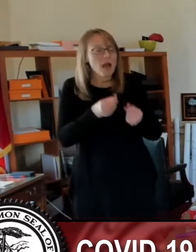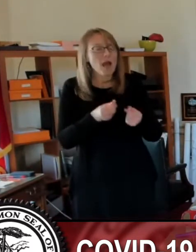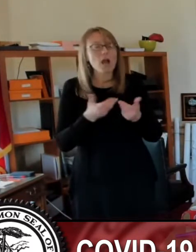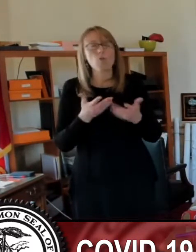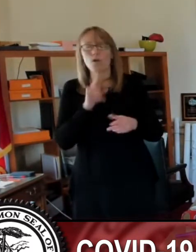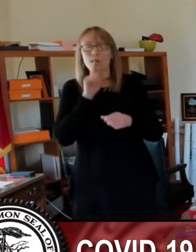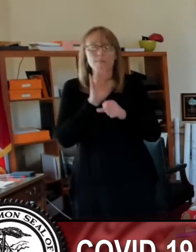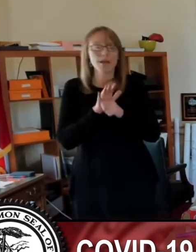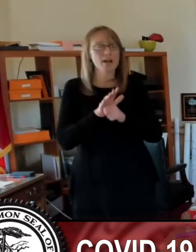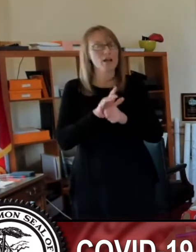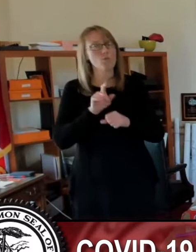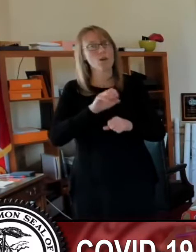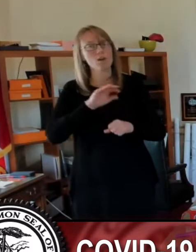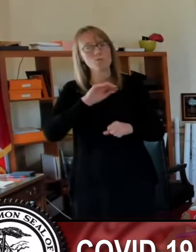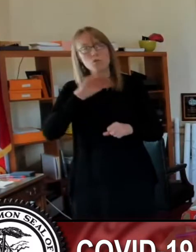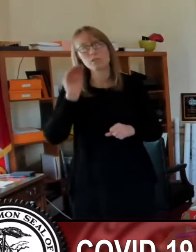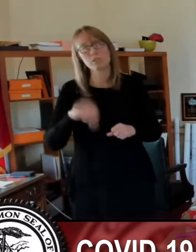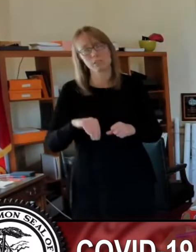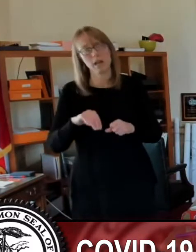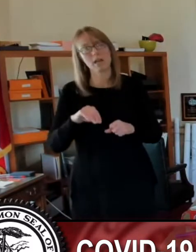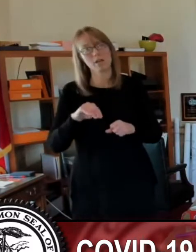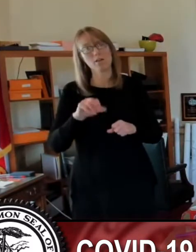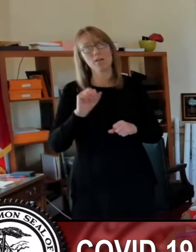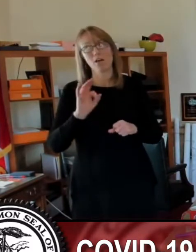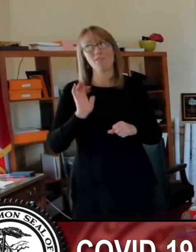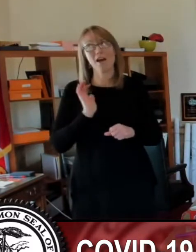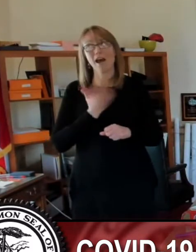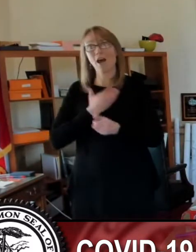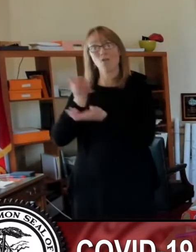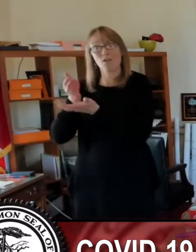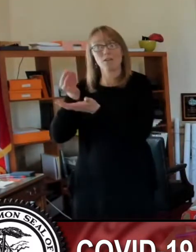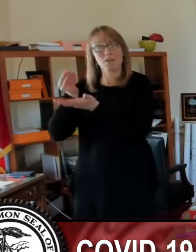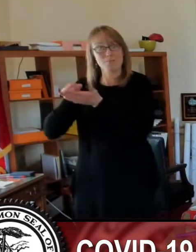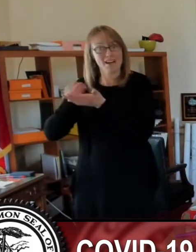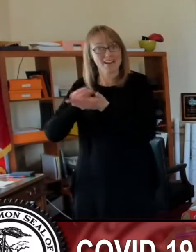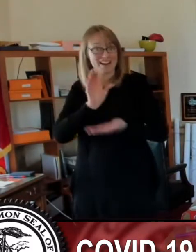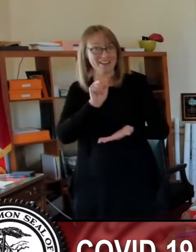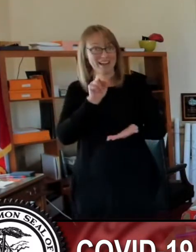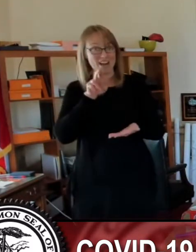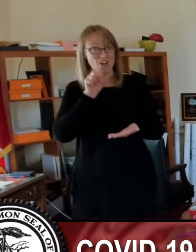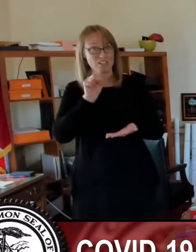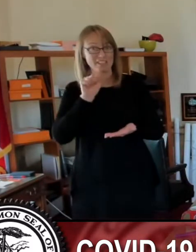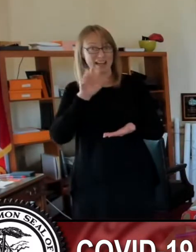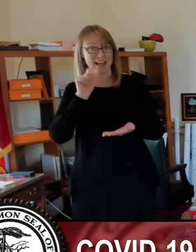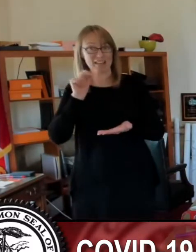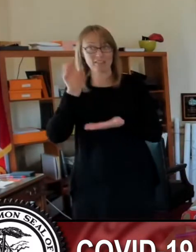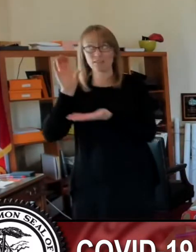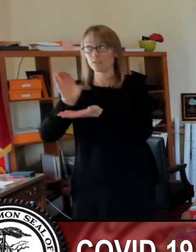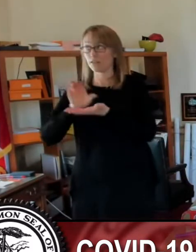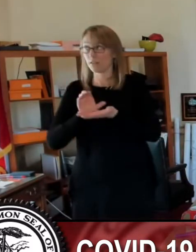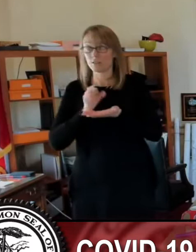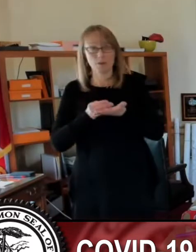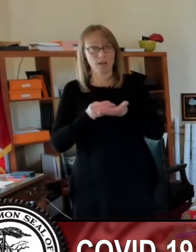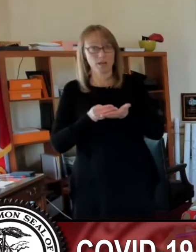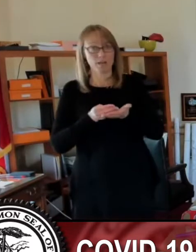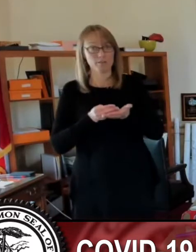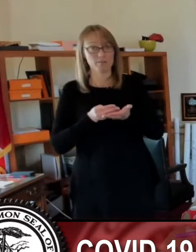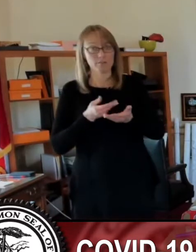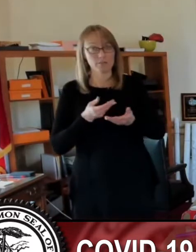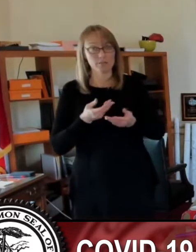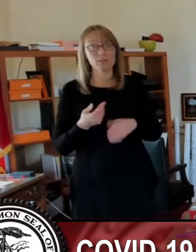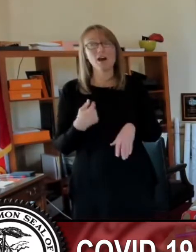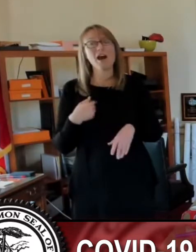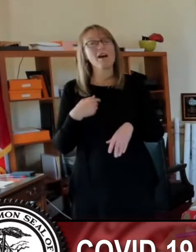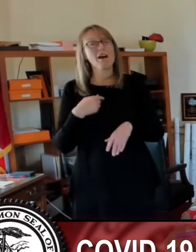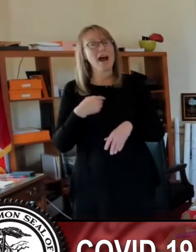virtually 100% of our CARES Act funding. You may have noticed that last week I met with our delegation, state reps and state